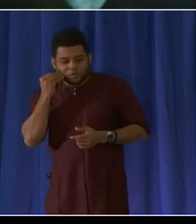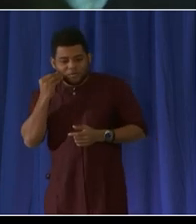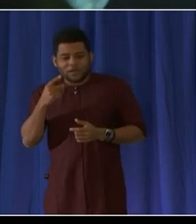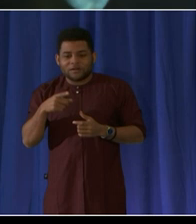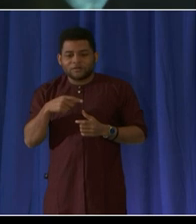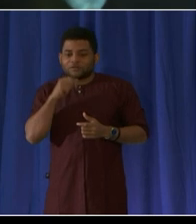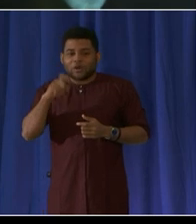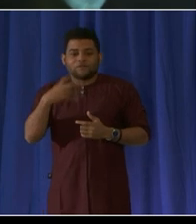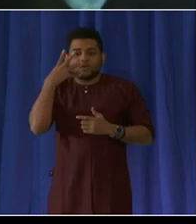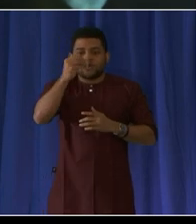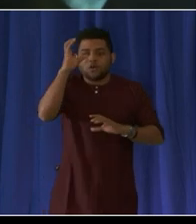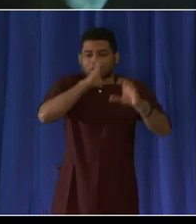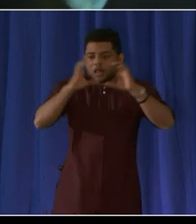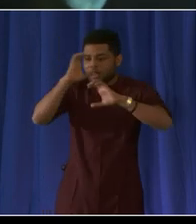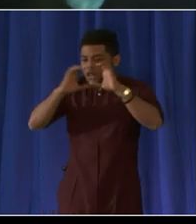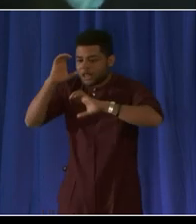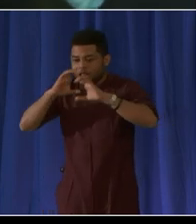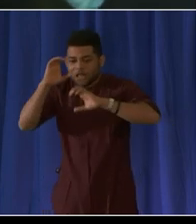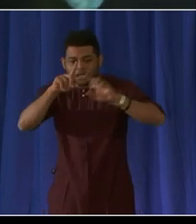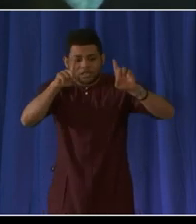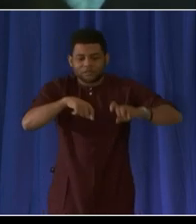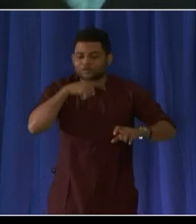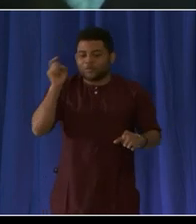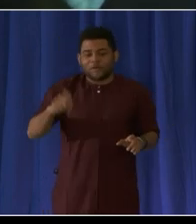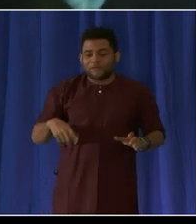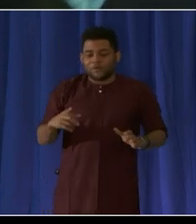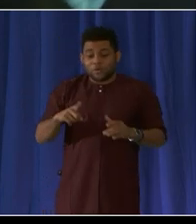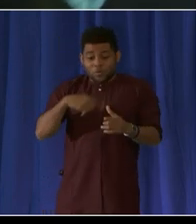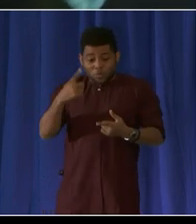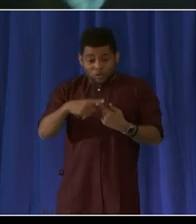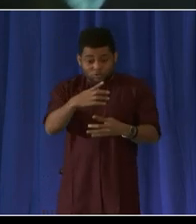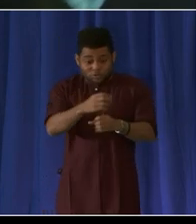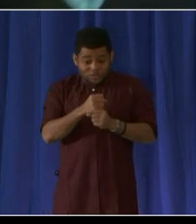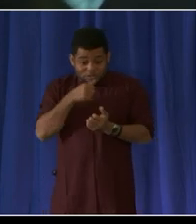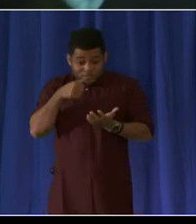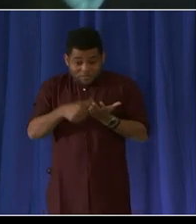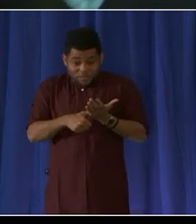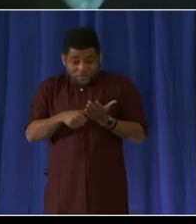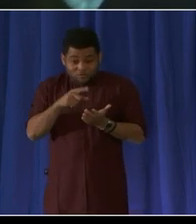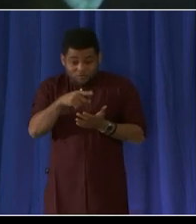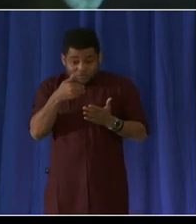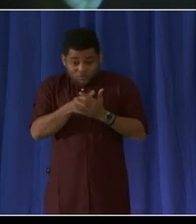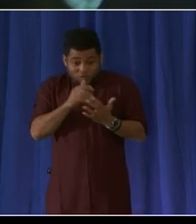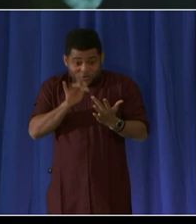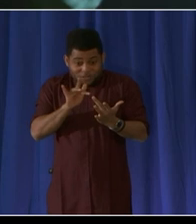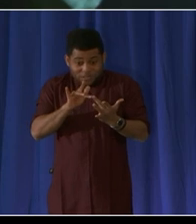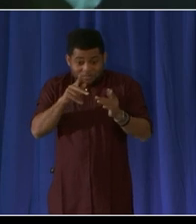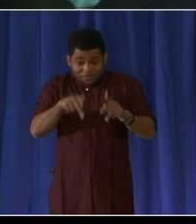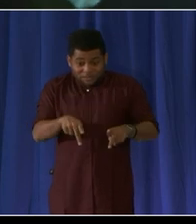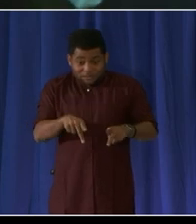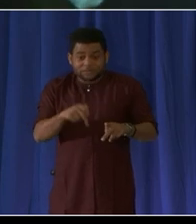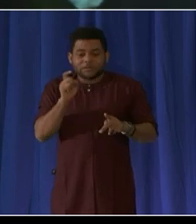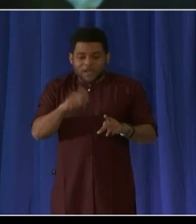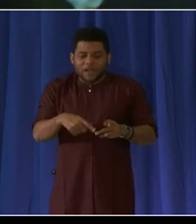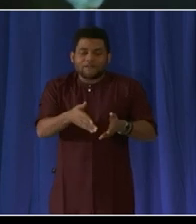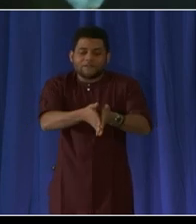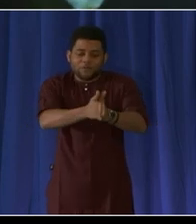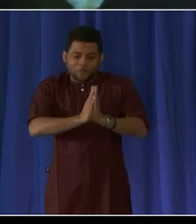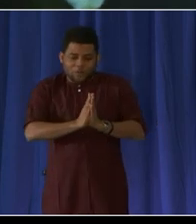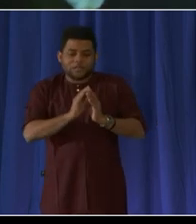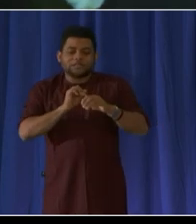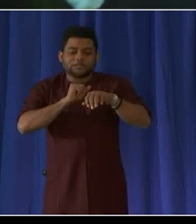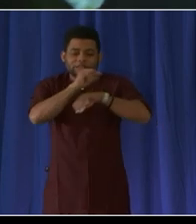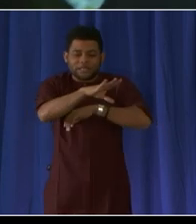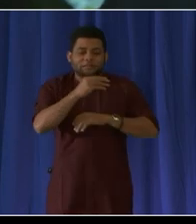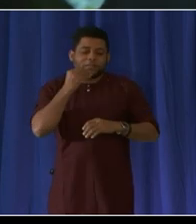they don't have to go out and look for those testing. So when you receive your letter notification of being a close contact,